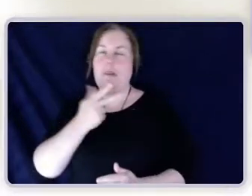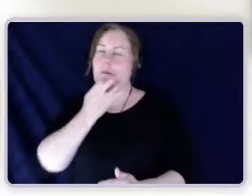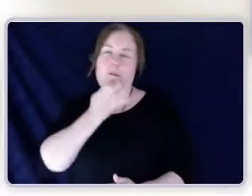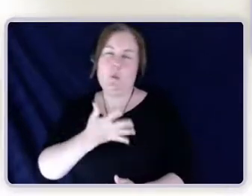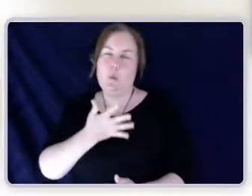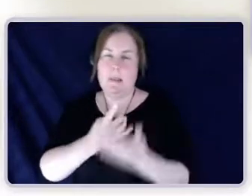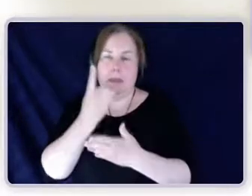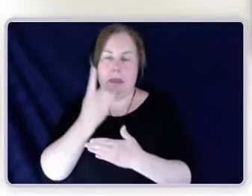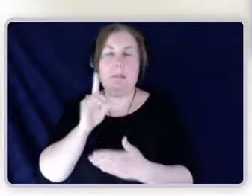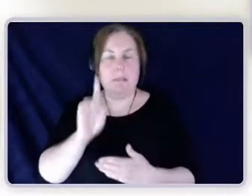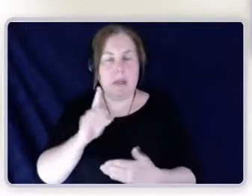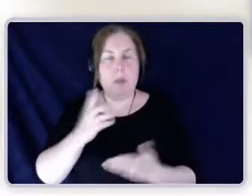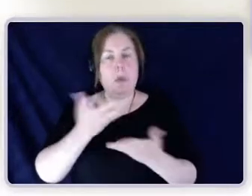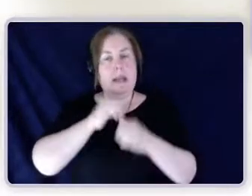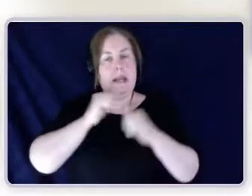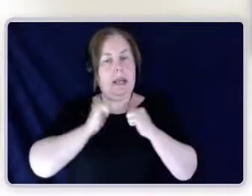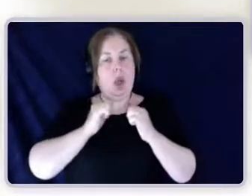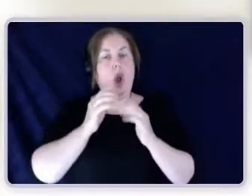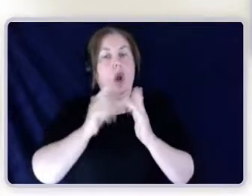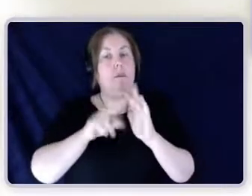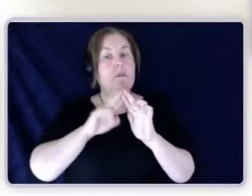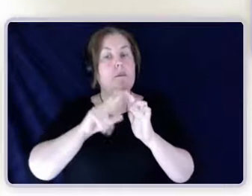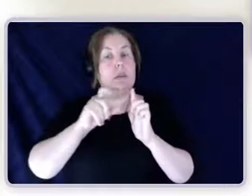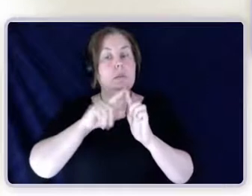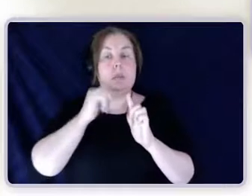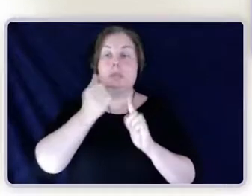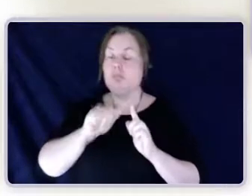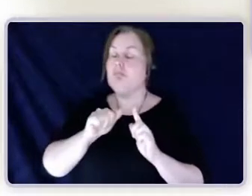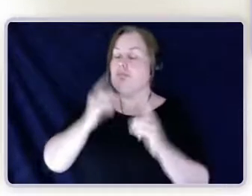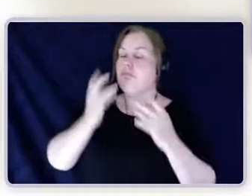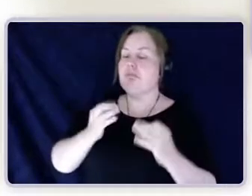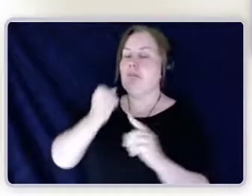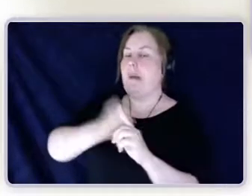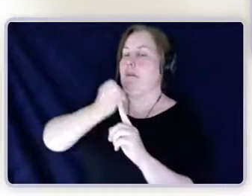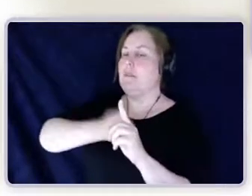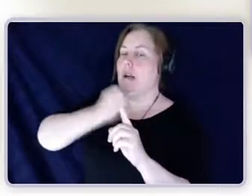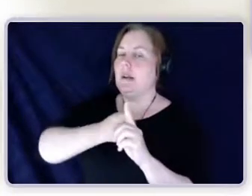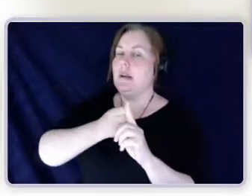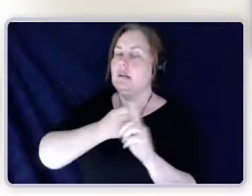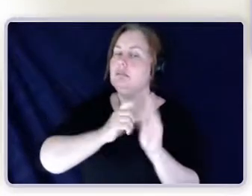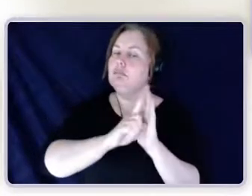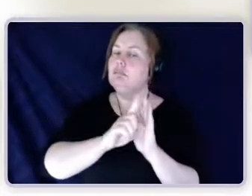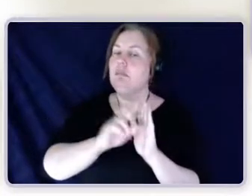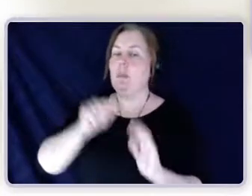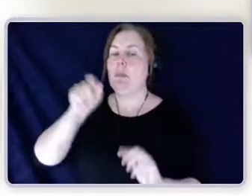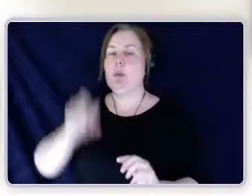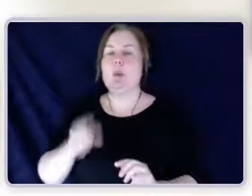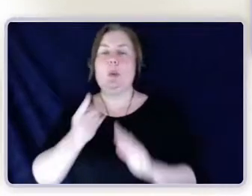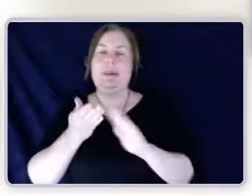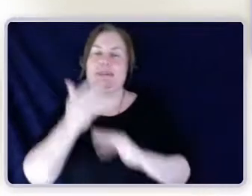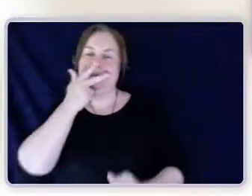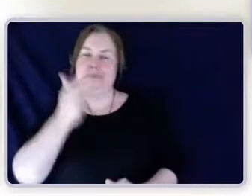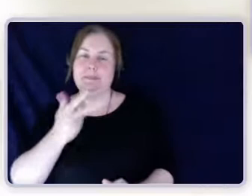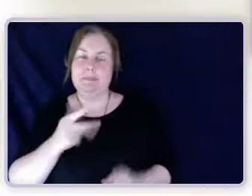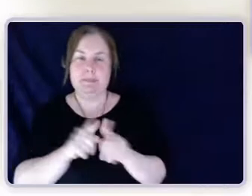where our office might still advocate for people under 18 as well. The core function of our